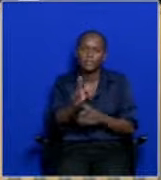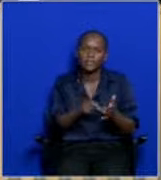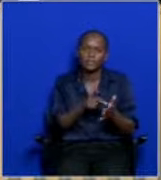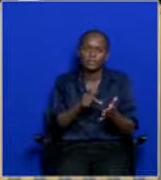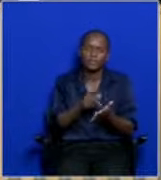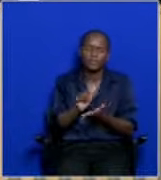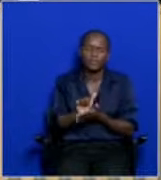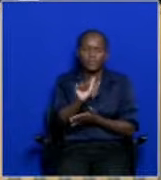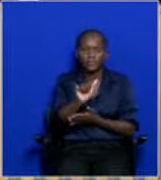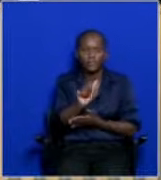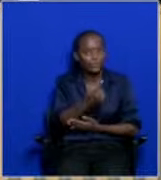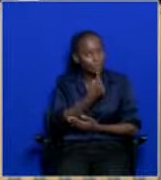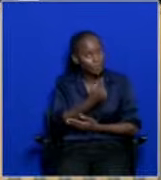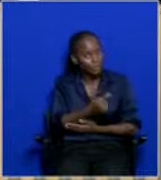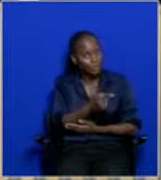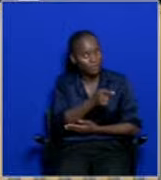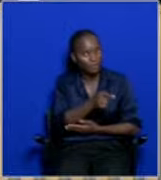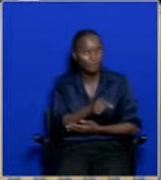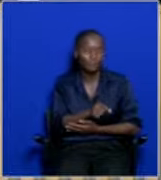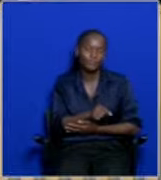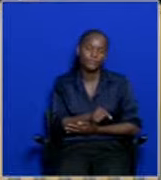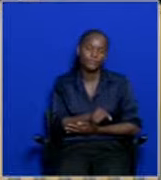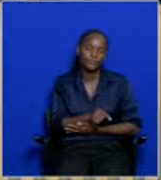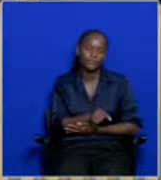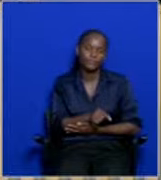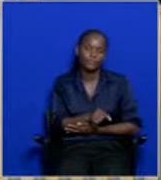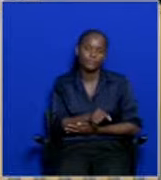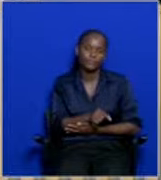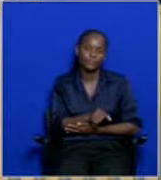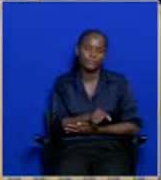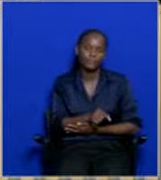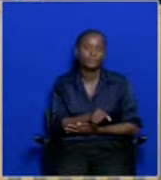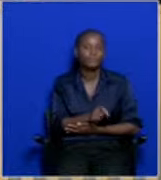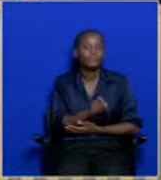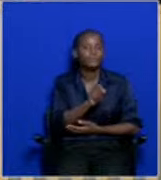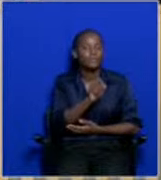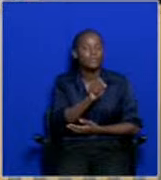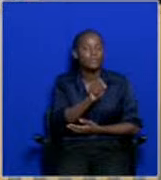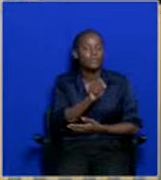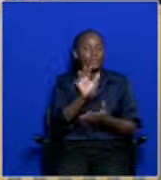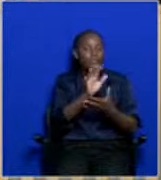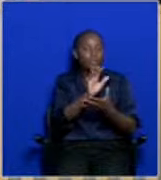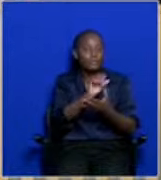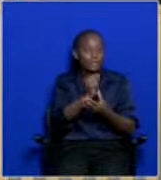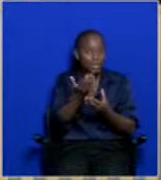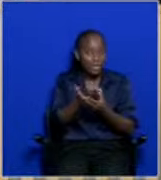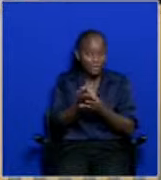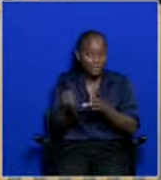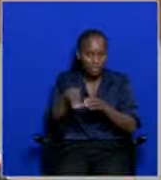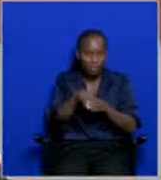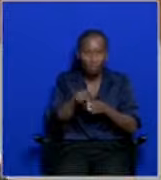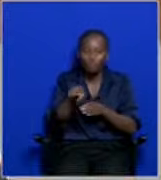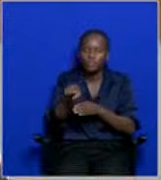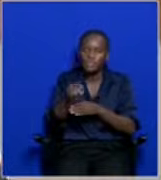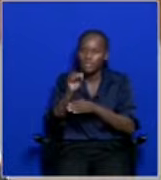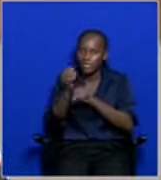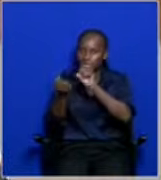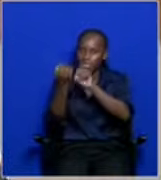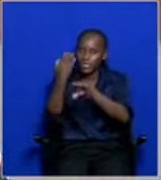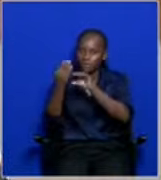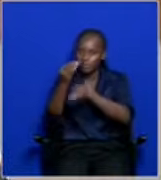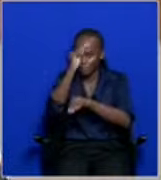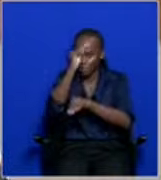involves extortion by EMPD members of an amount of 120,000 from a foreigner at the time visiting South Africa.